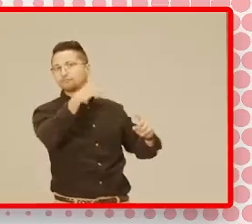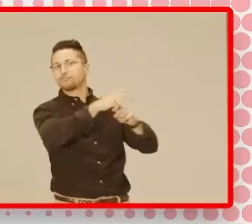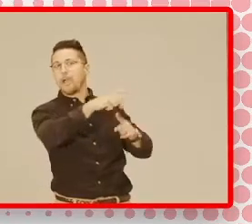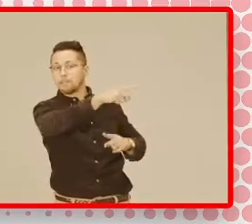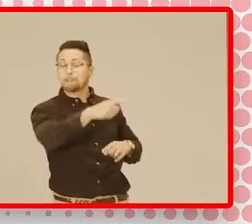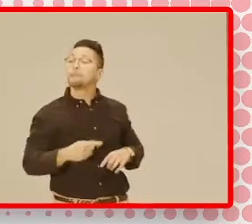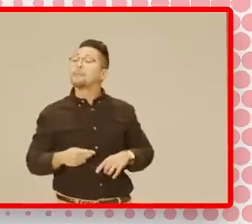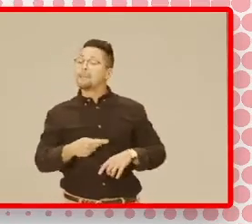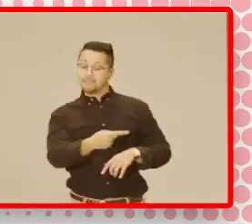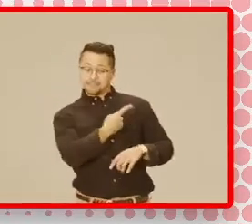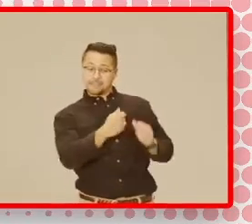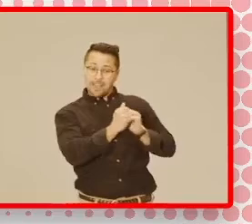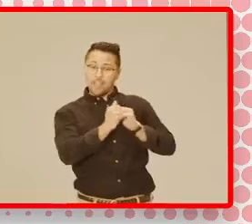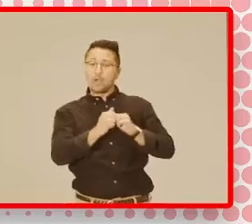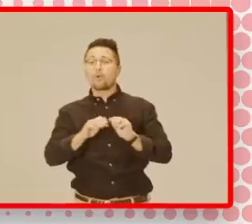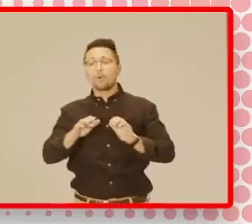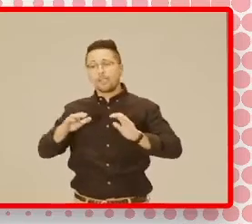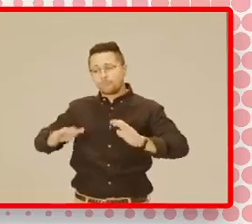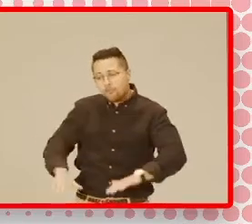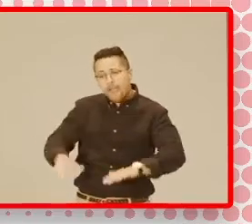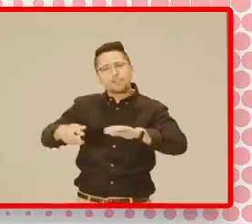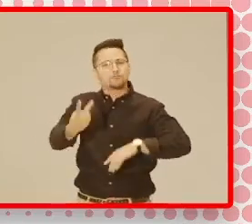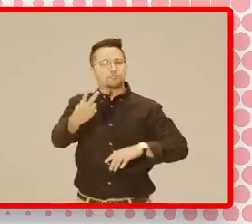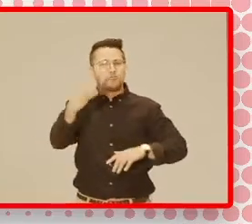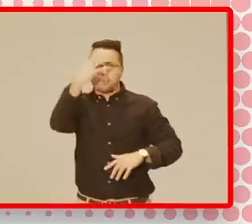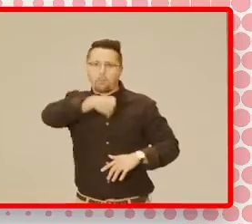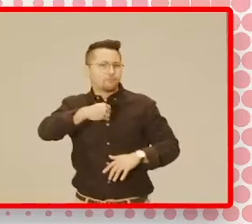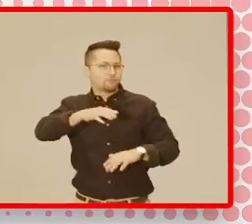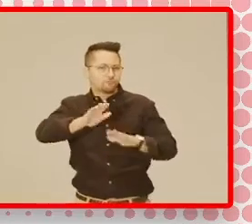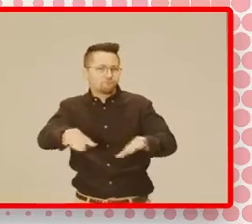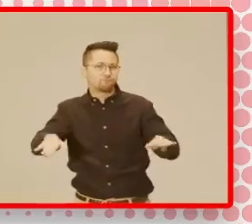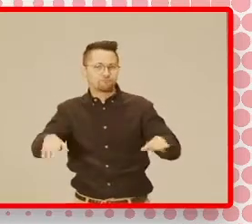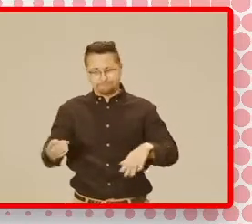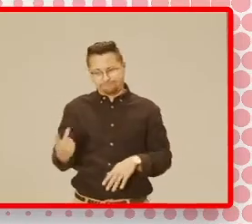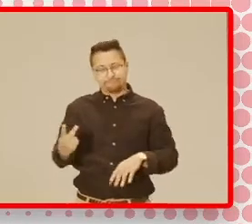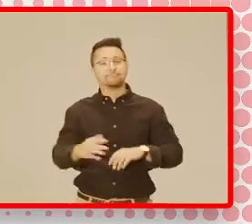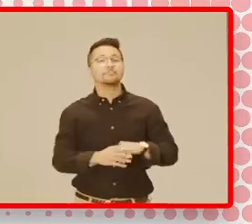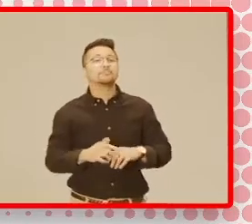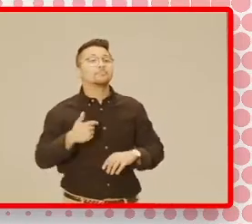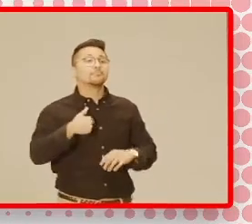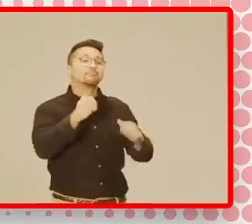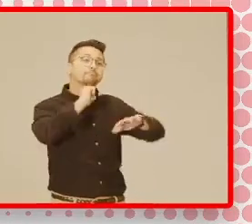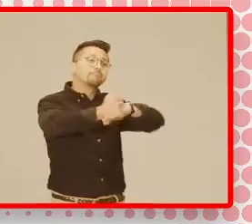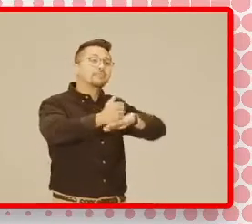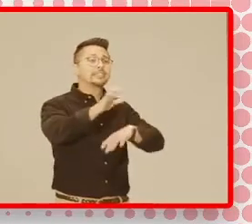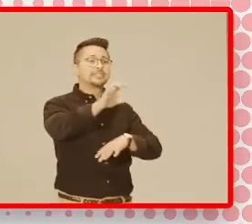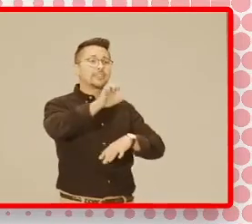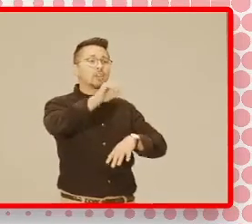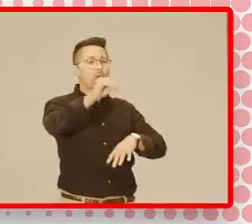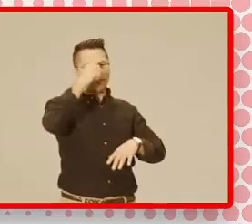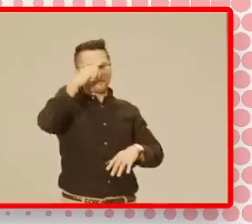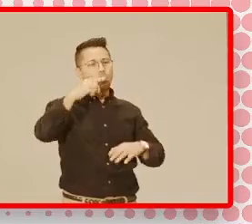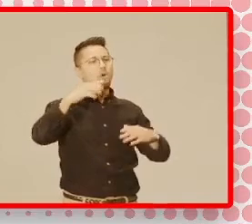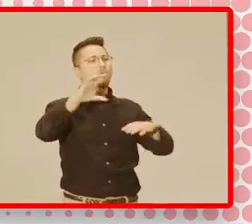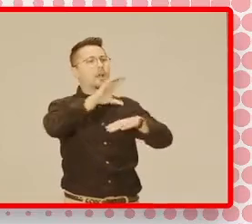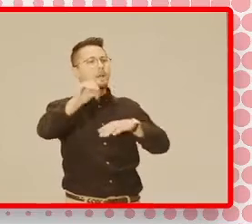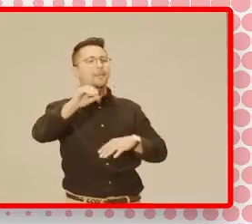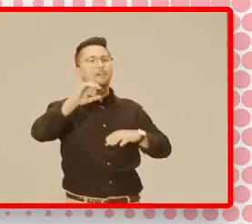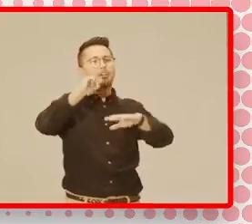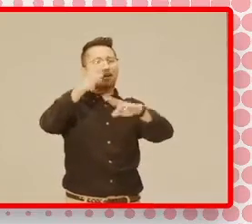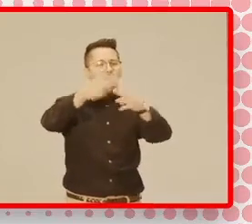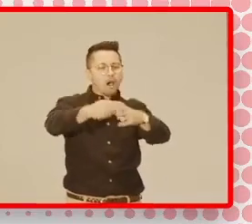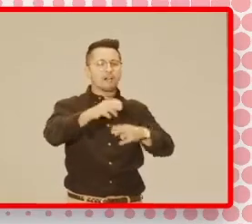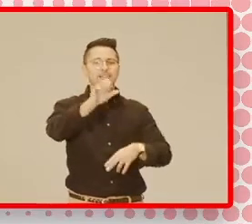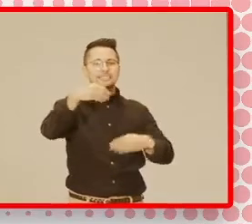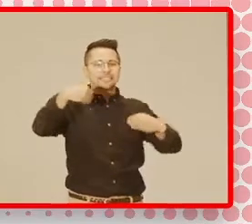Together we've raised 2 beautiful children. I'm the founder and CEO of a company called Sales Optimizer. And of